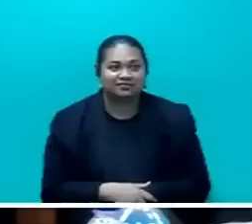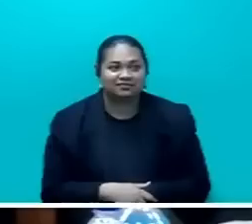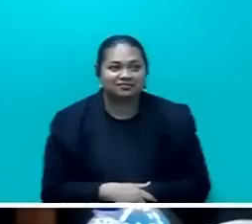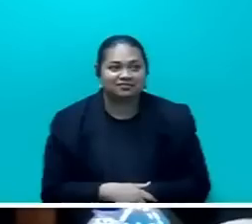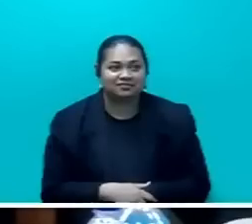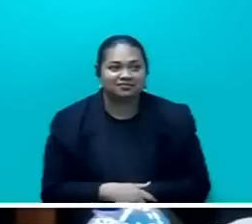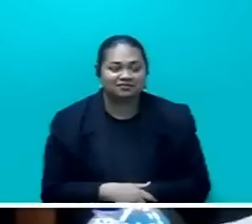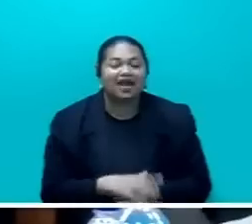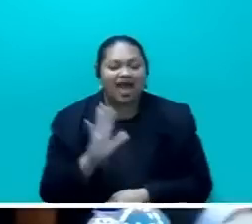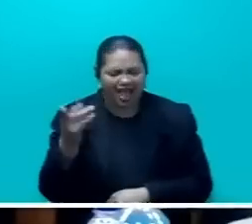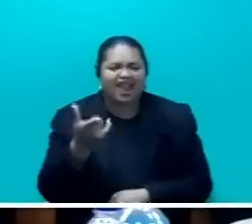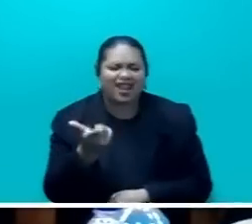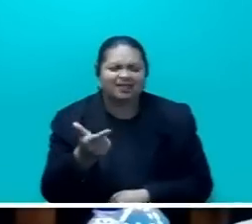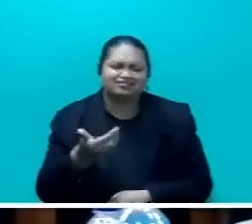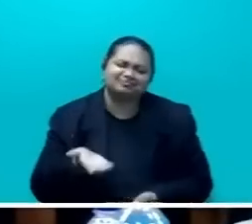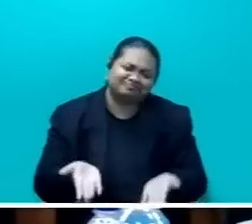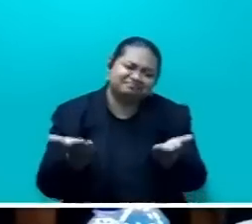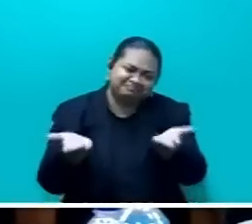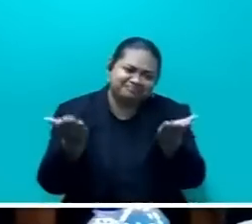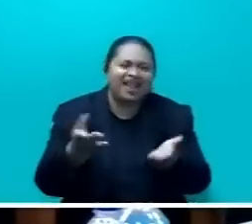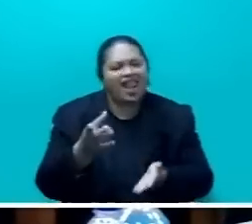I'll let them laugh a little bit, Mr. Speaker.